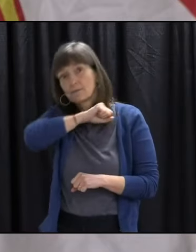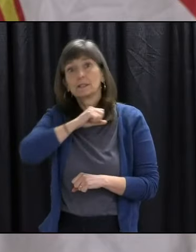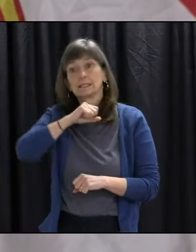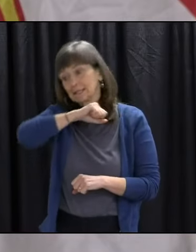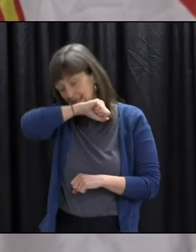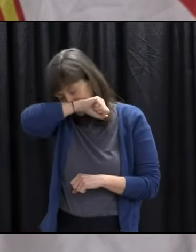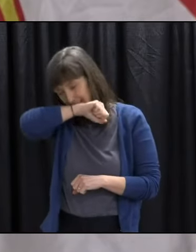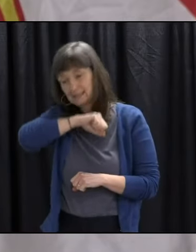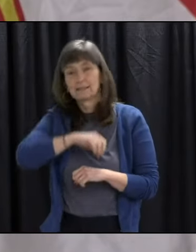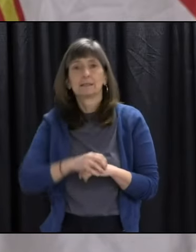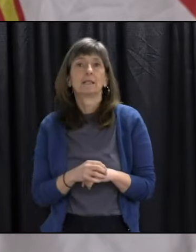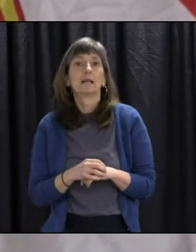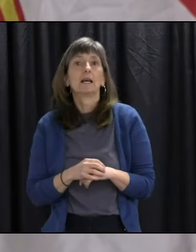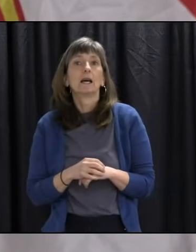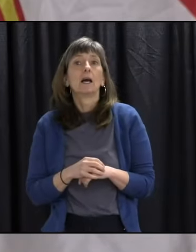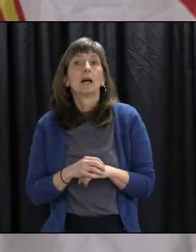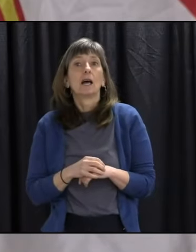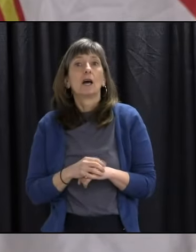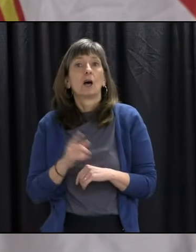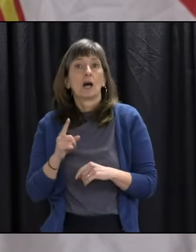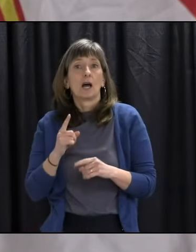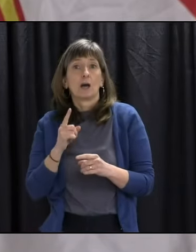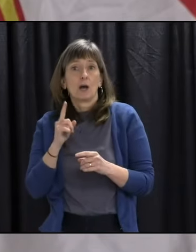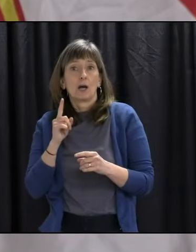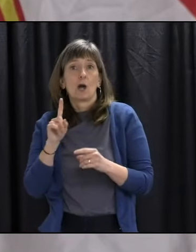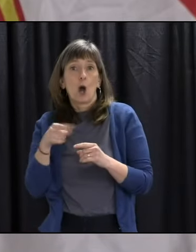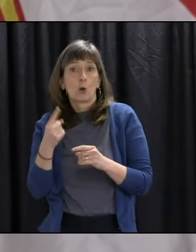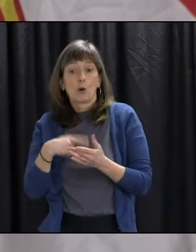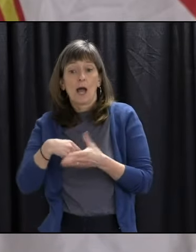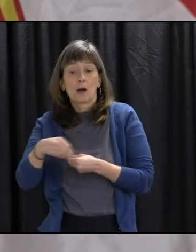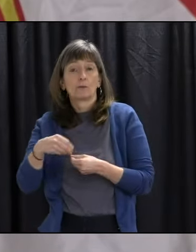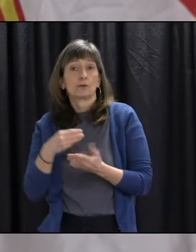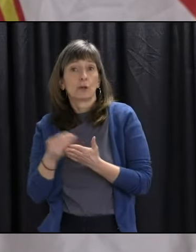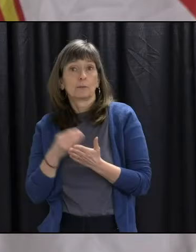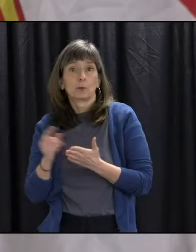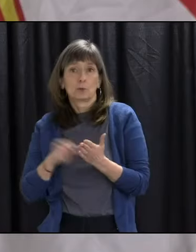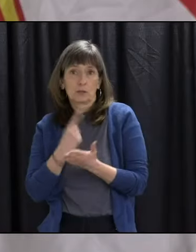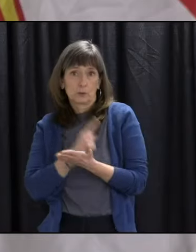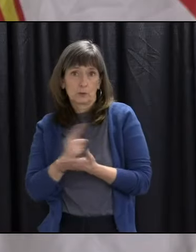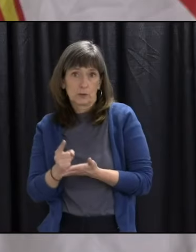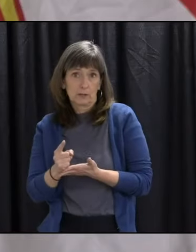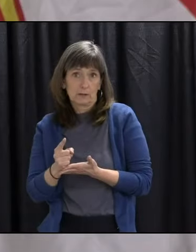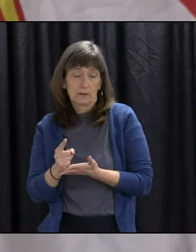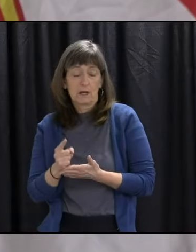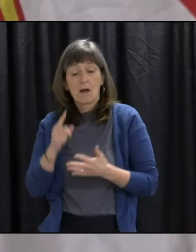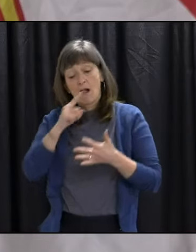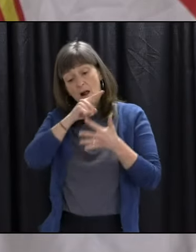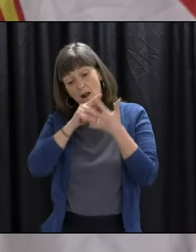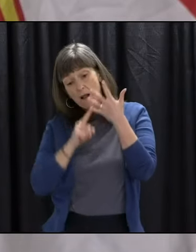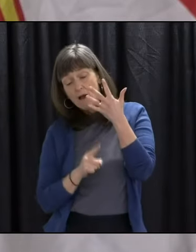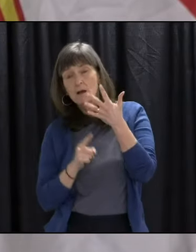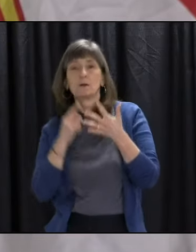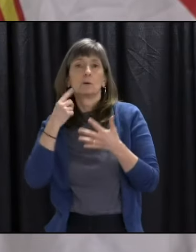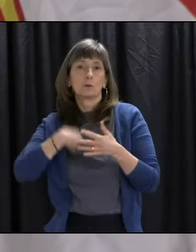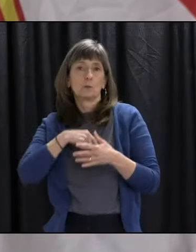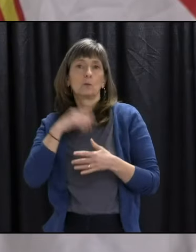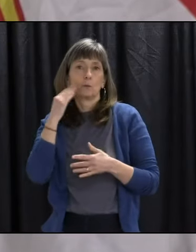We know from our own experiences and those around the world that these measures are undoubtedly our best protection against